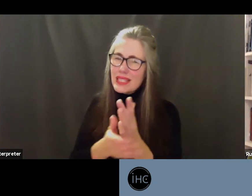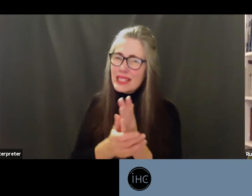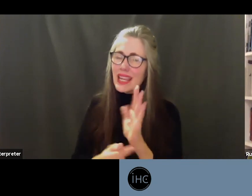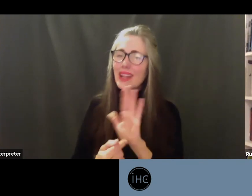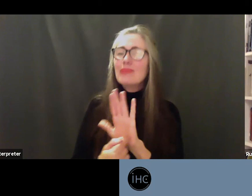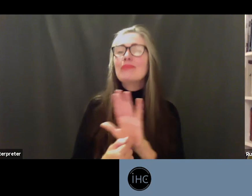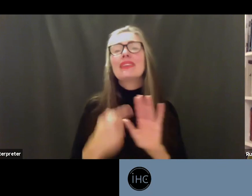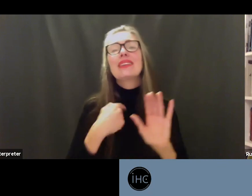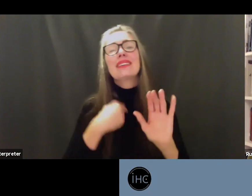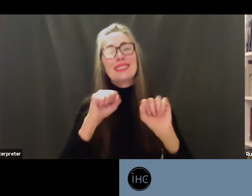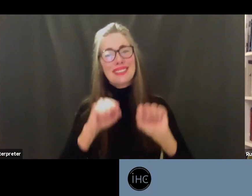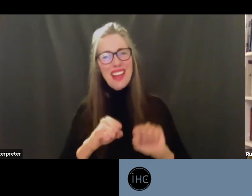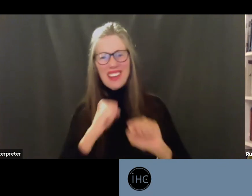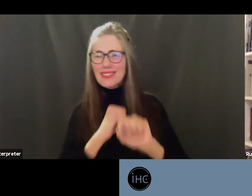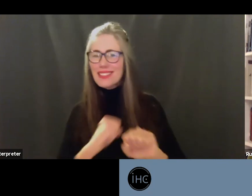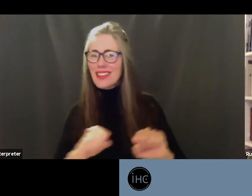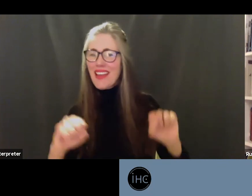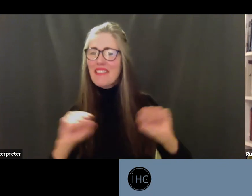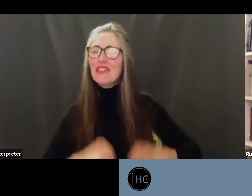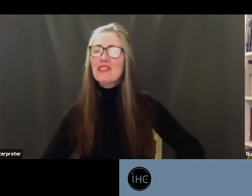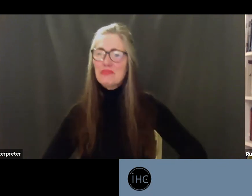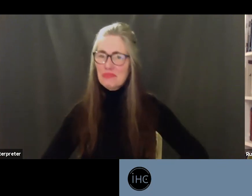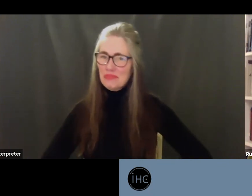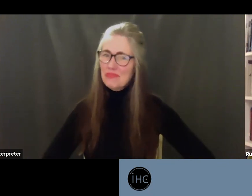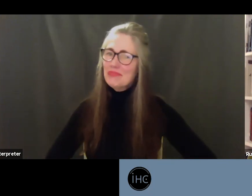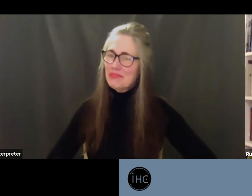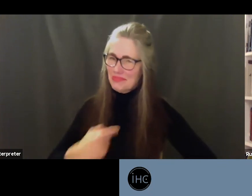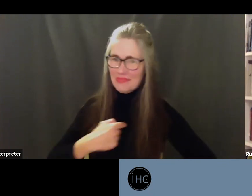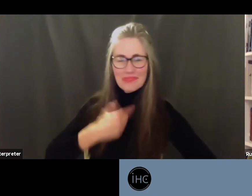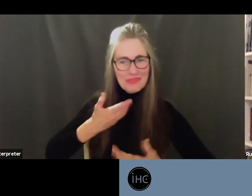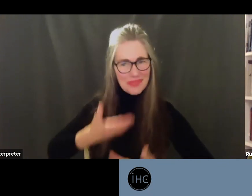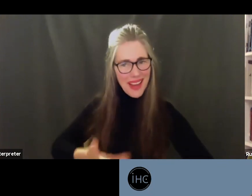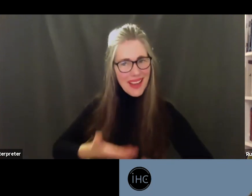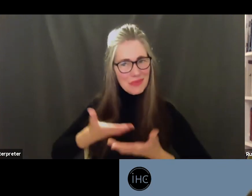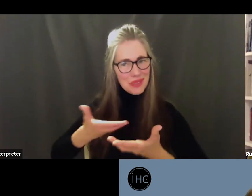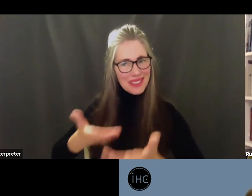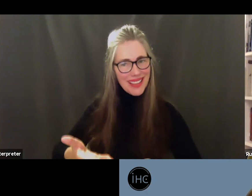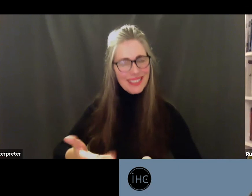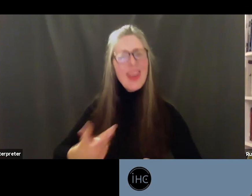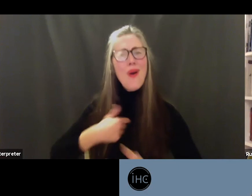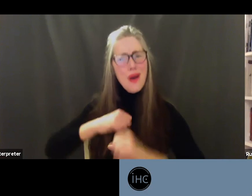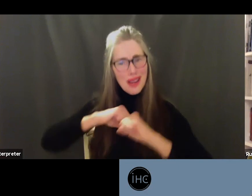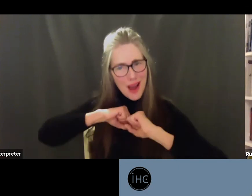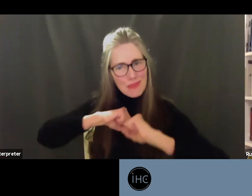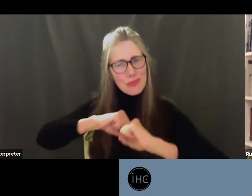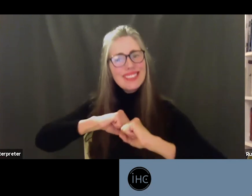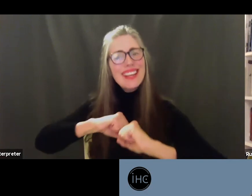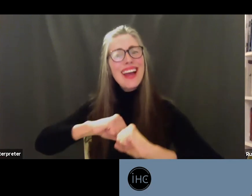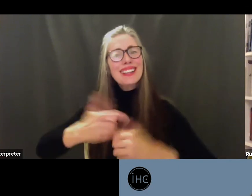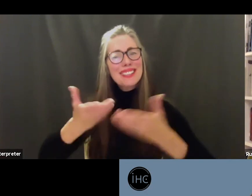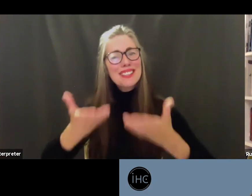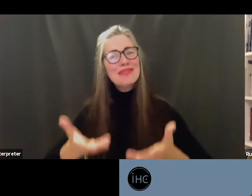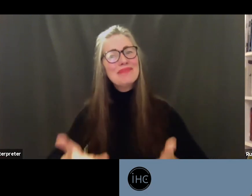as saviors, and also presenting themselves as protectors. I am